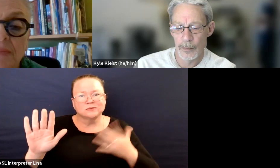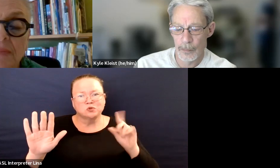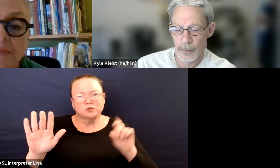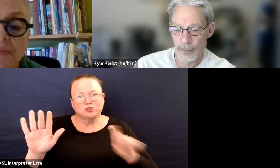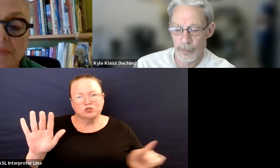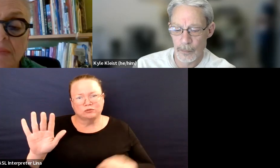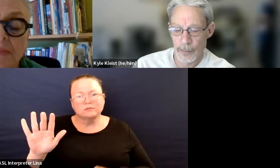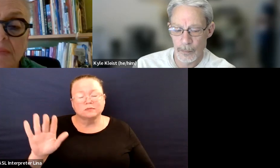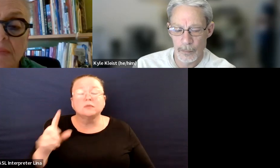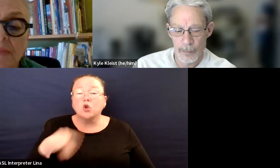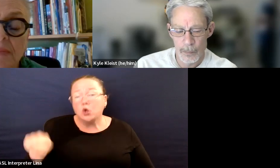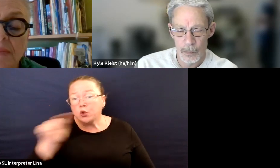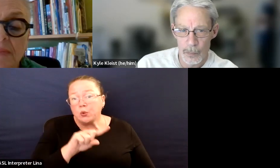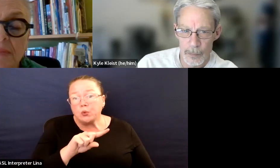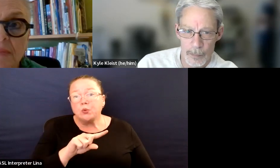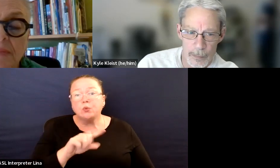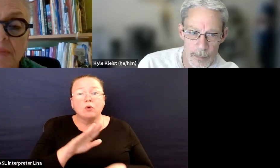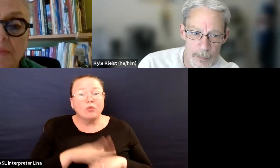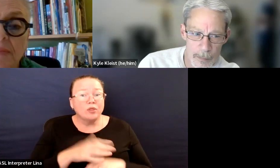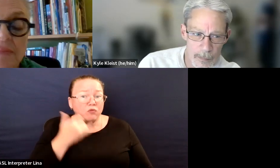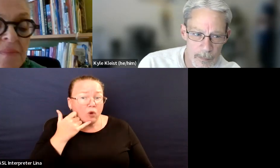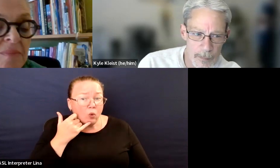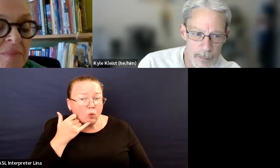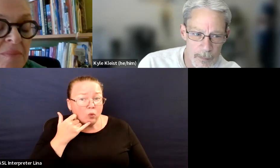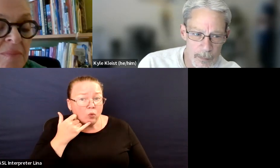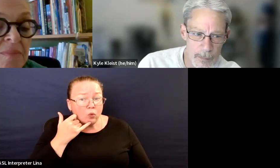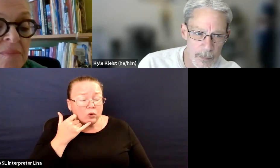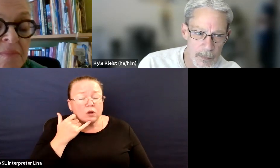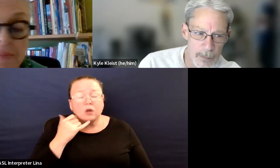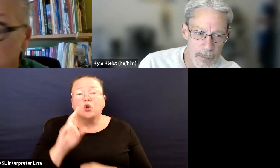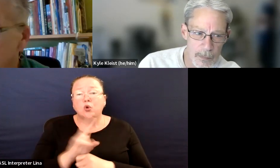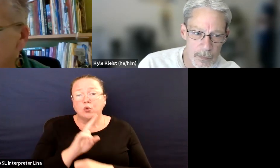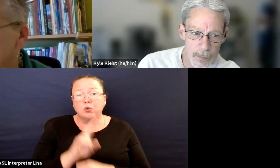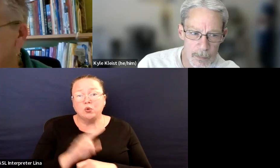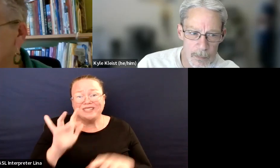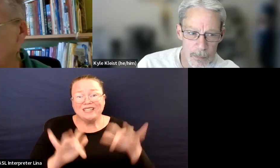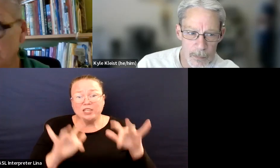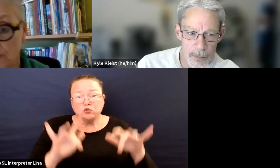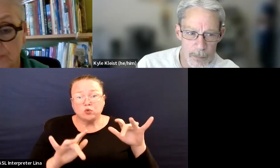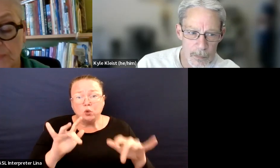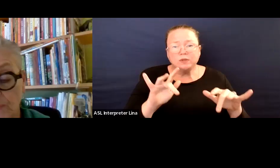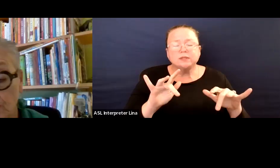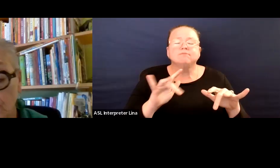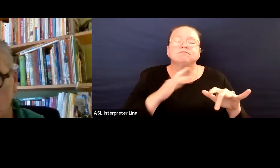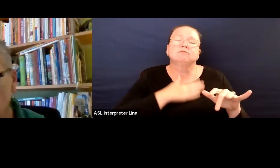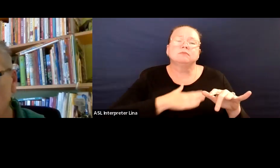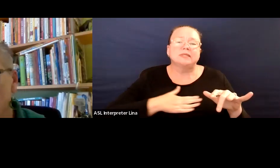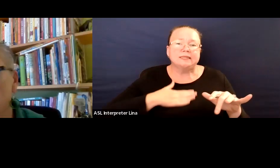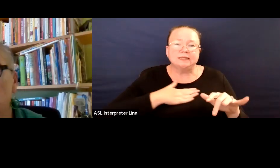For those of you on the phone today or using keystrokes, we ask that you